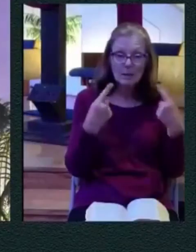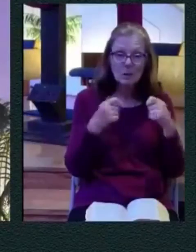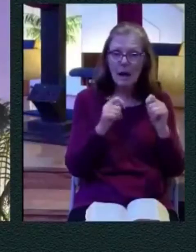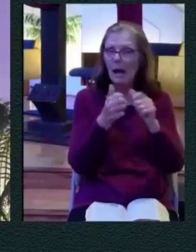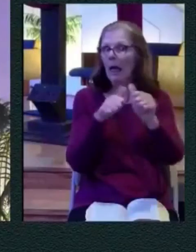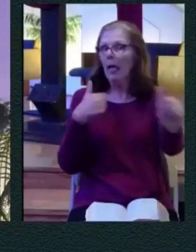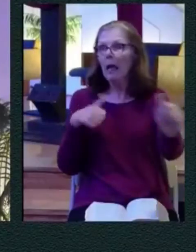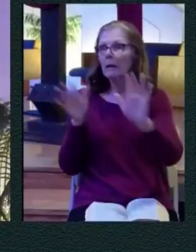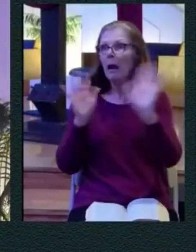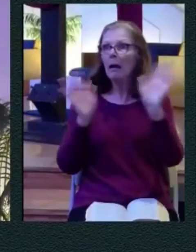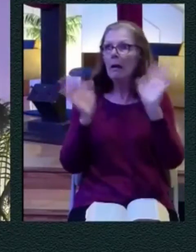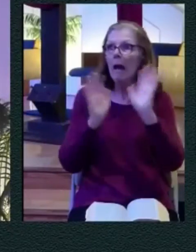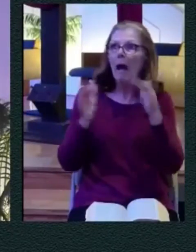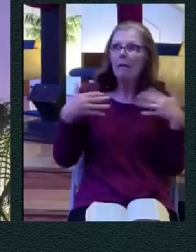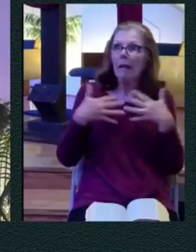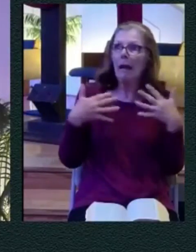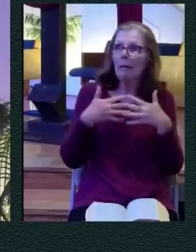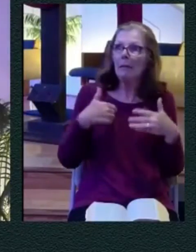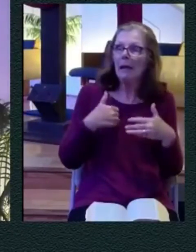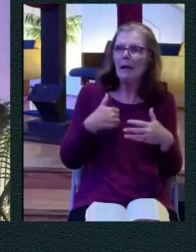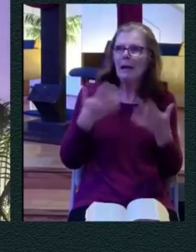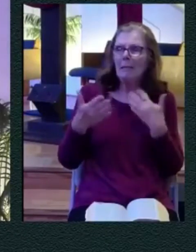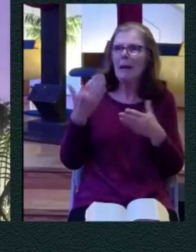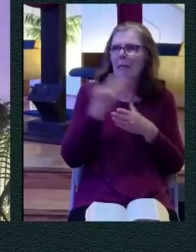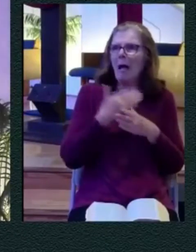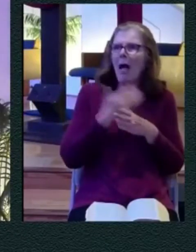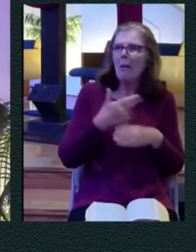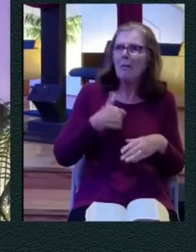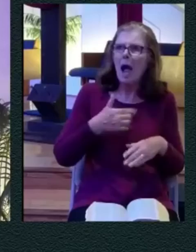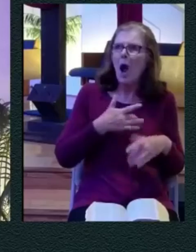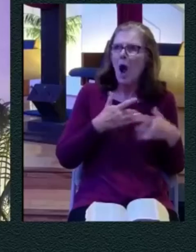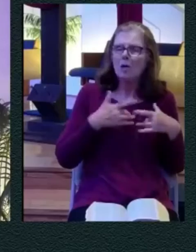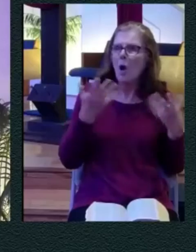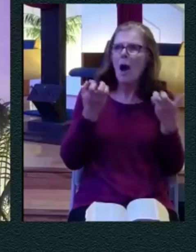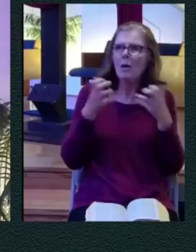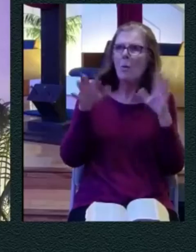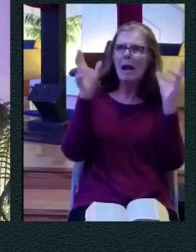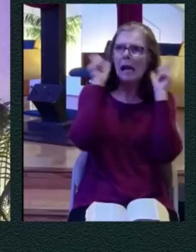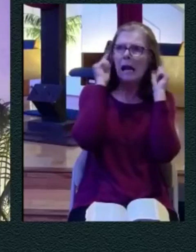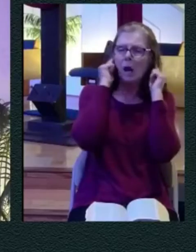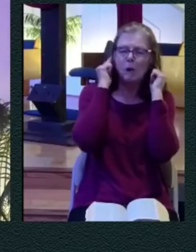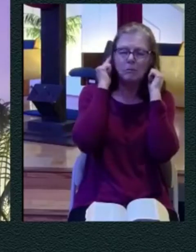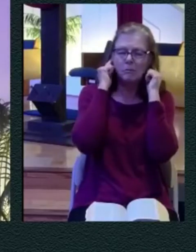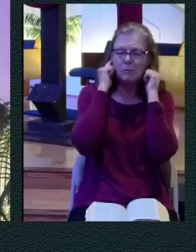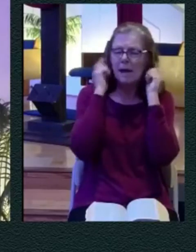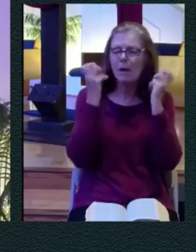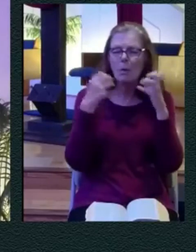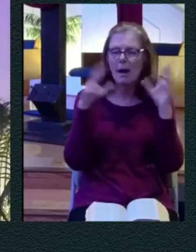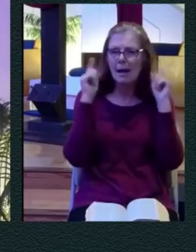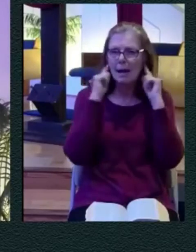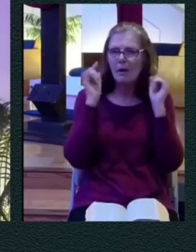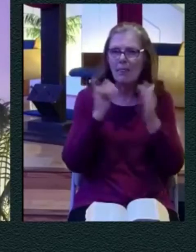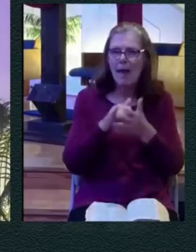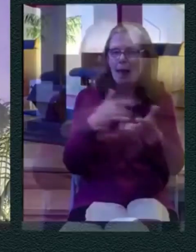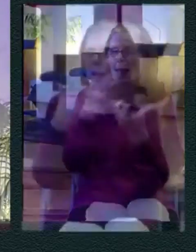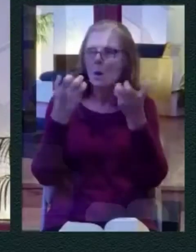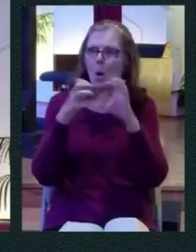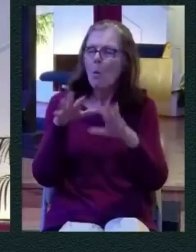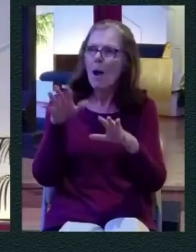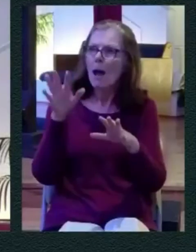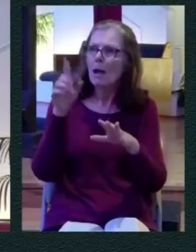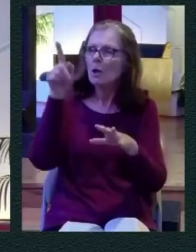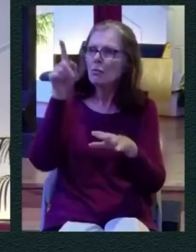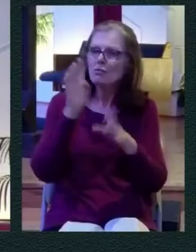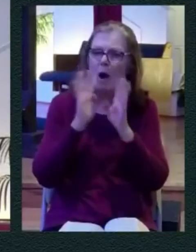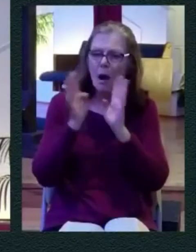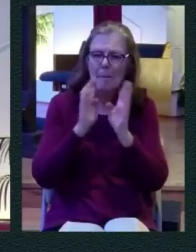frightening. You might trouble my heart. We don't talk about the God who who